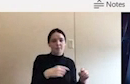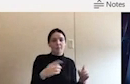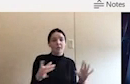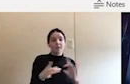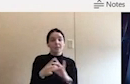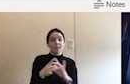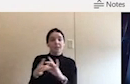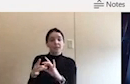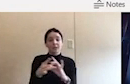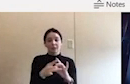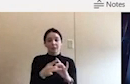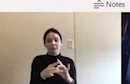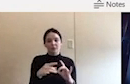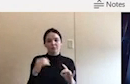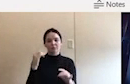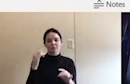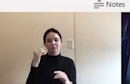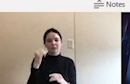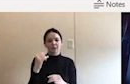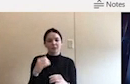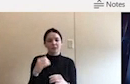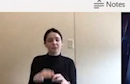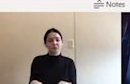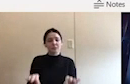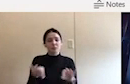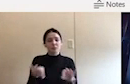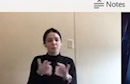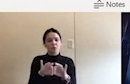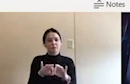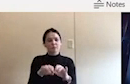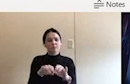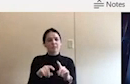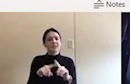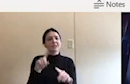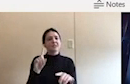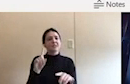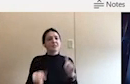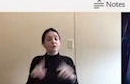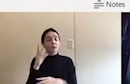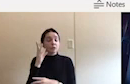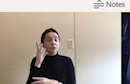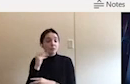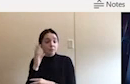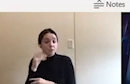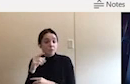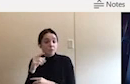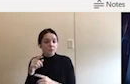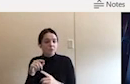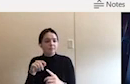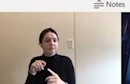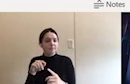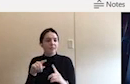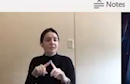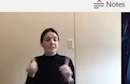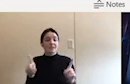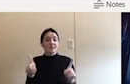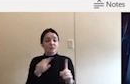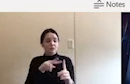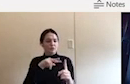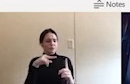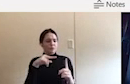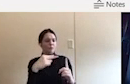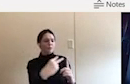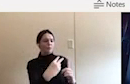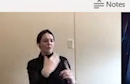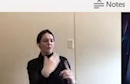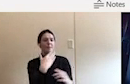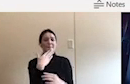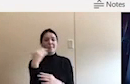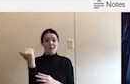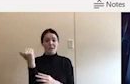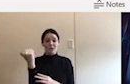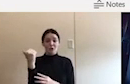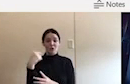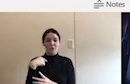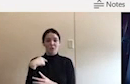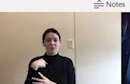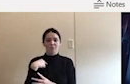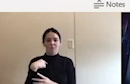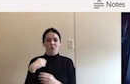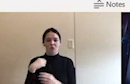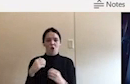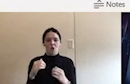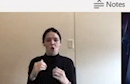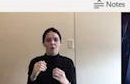abilities, different points of view, and we come up with things that are so much than any one of us could have done individually. So